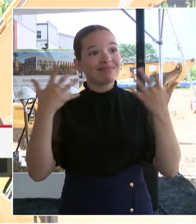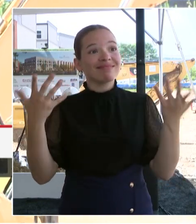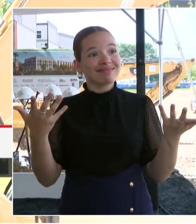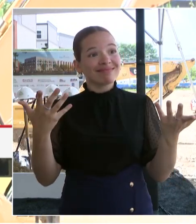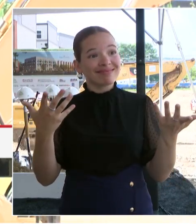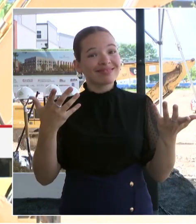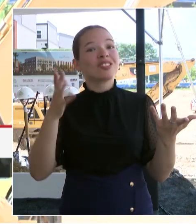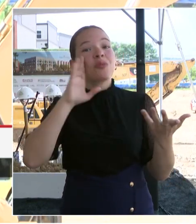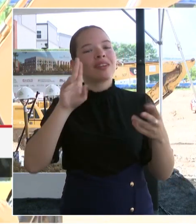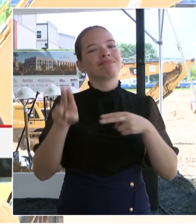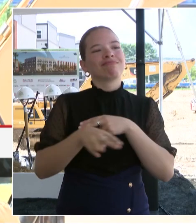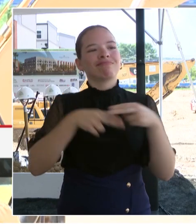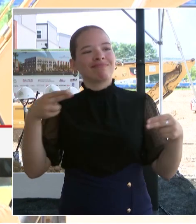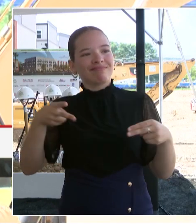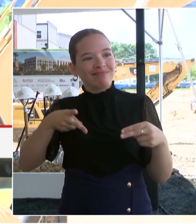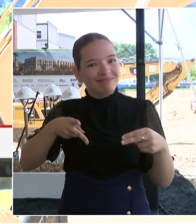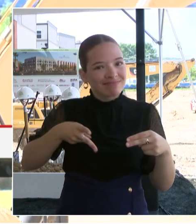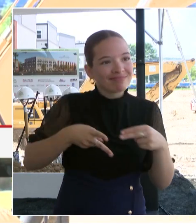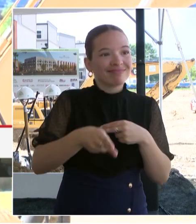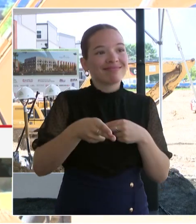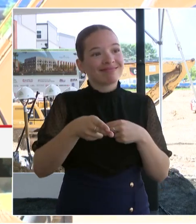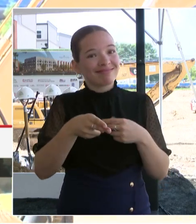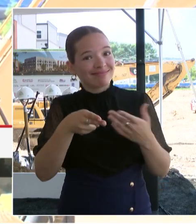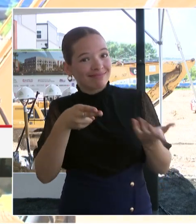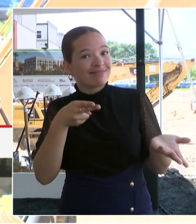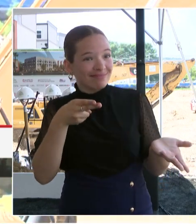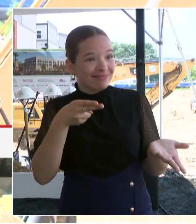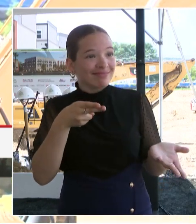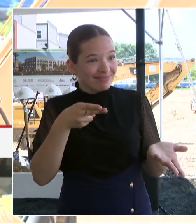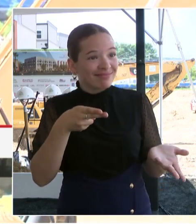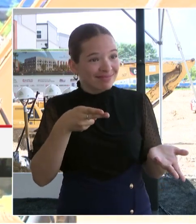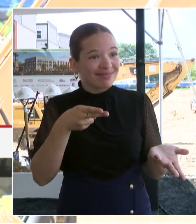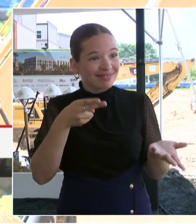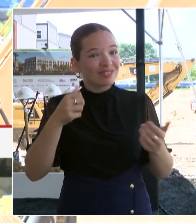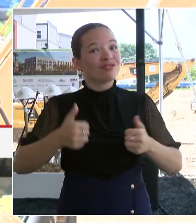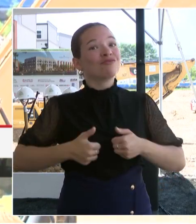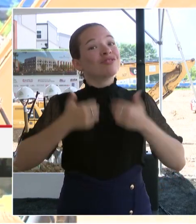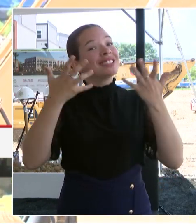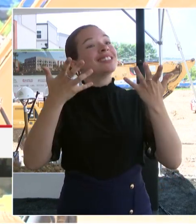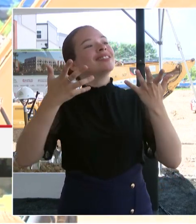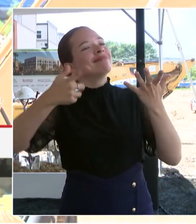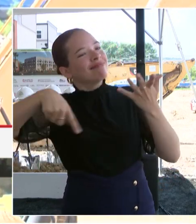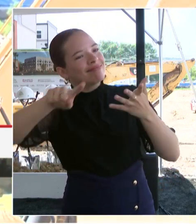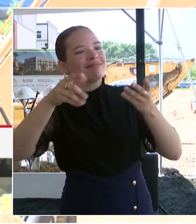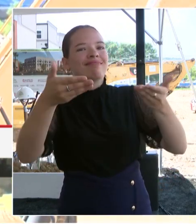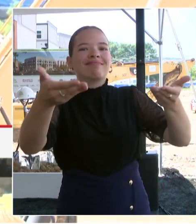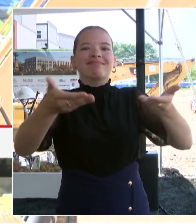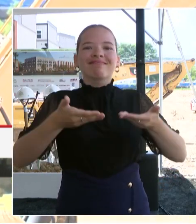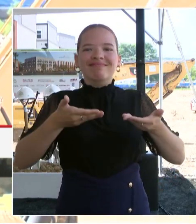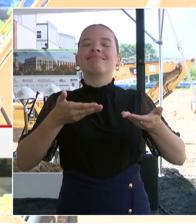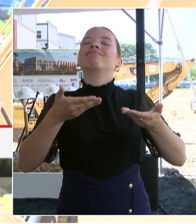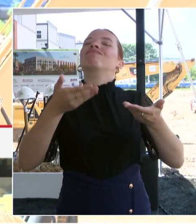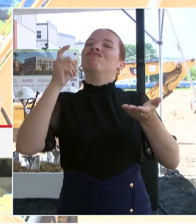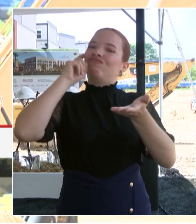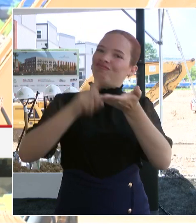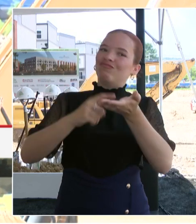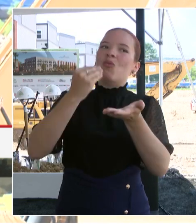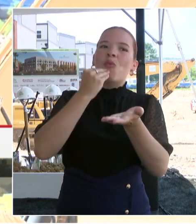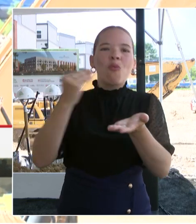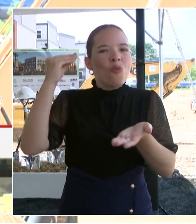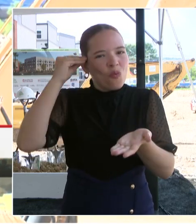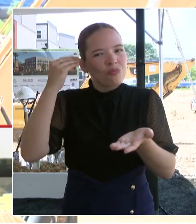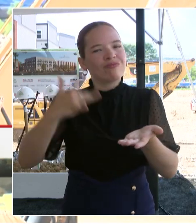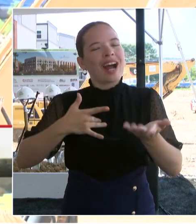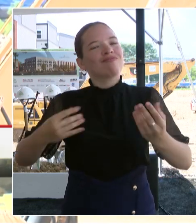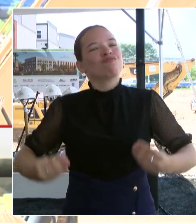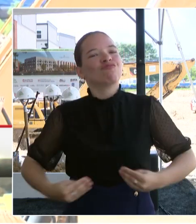And the residences at Fort Totten will conclude really the vision that the Lamont Riggs Development Task